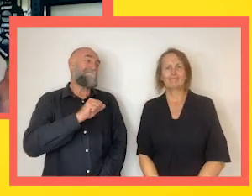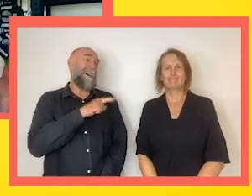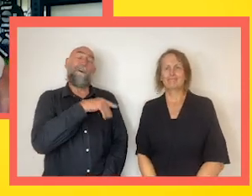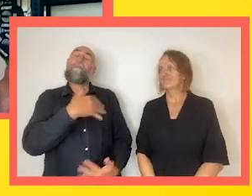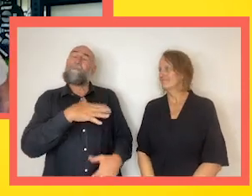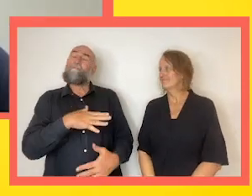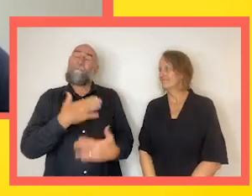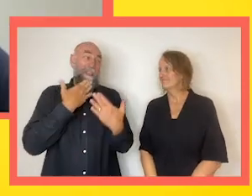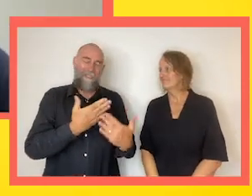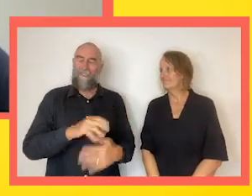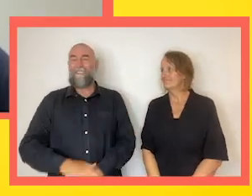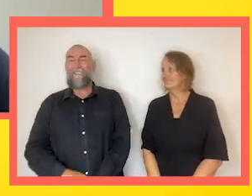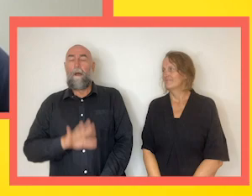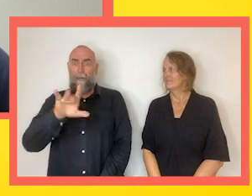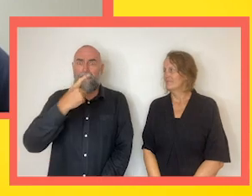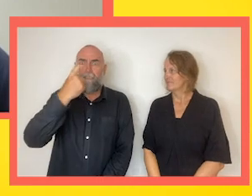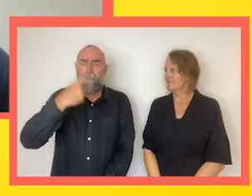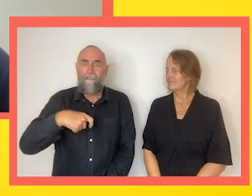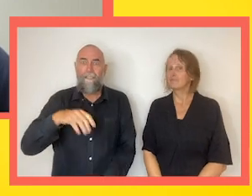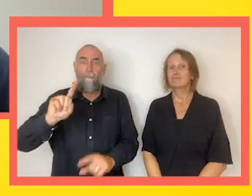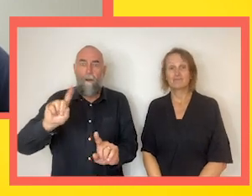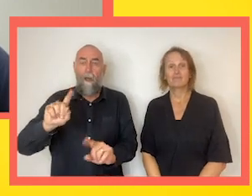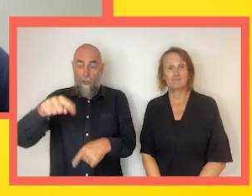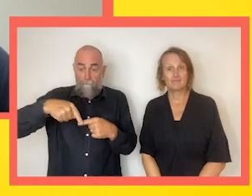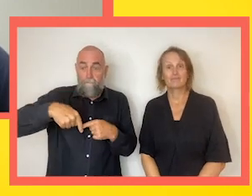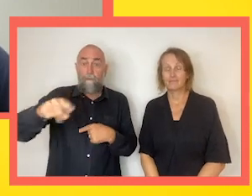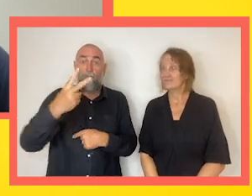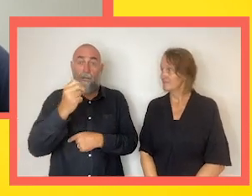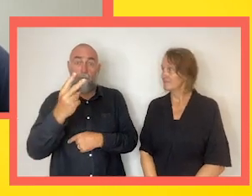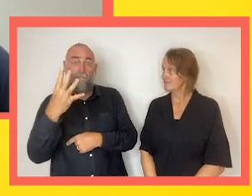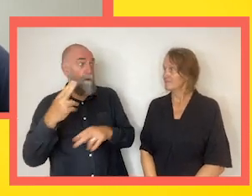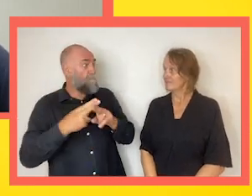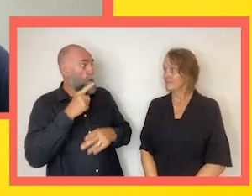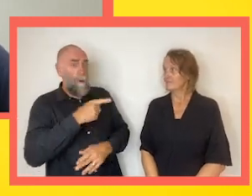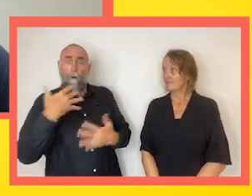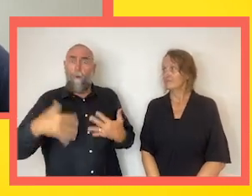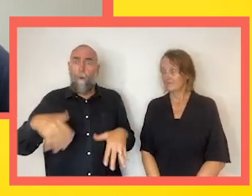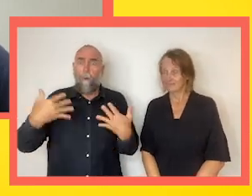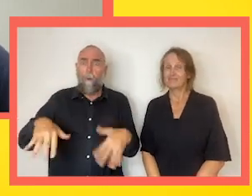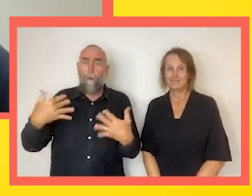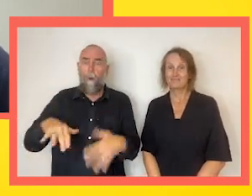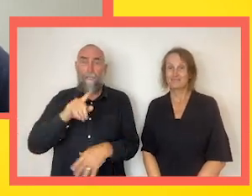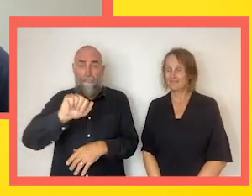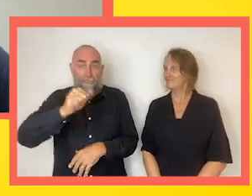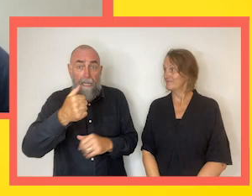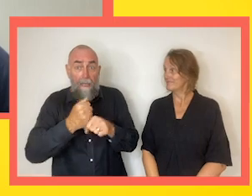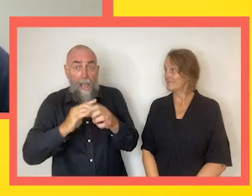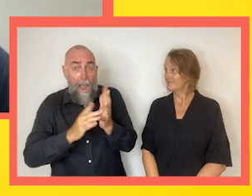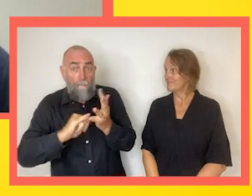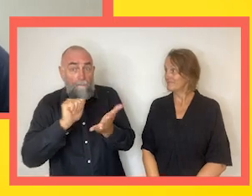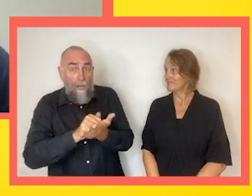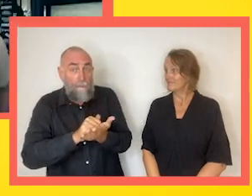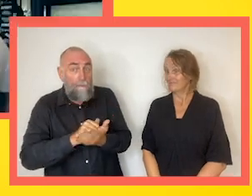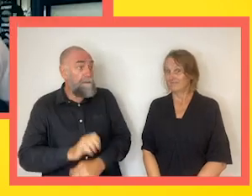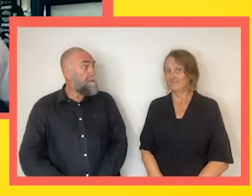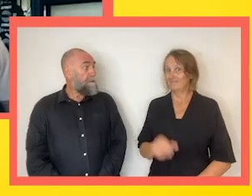Batt. But seriously, like, this is a massive year for you. This is heading into your 6th games.